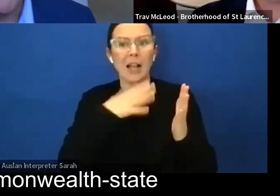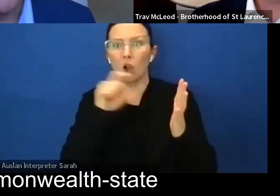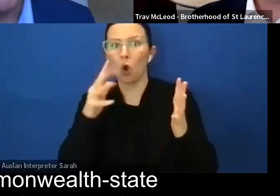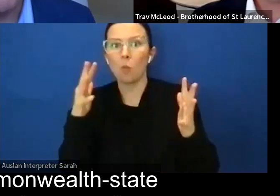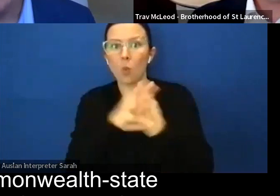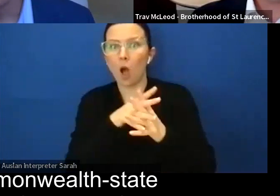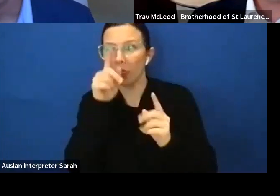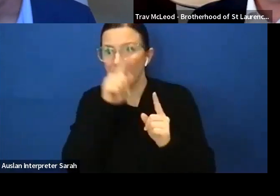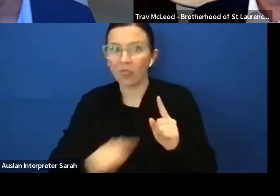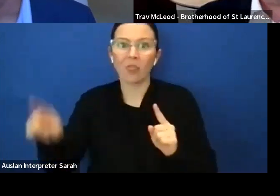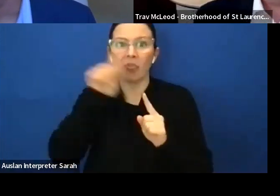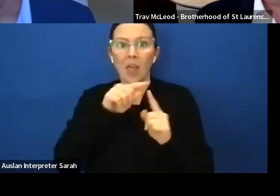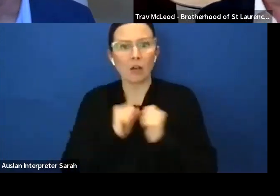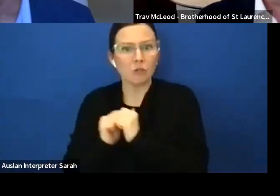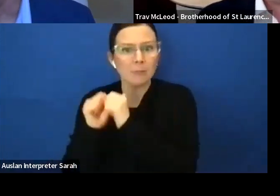and cooperation.